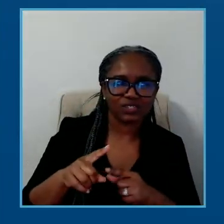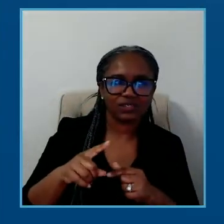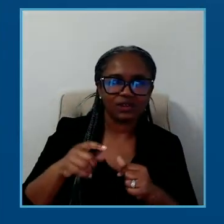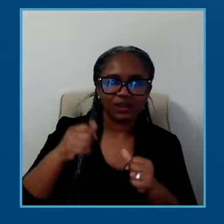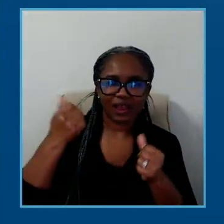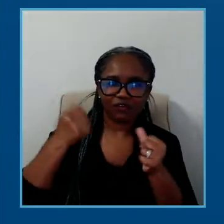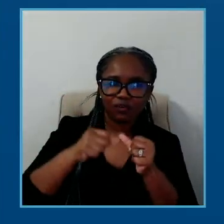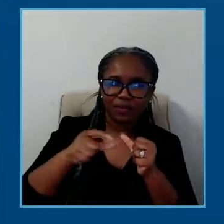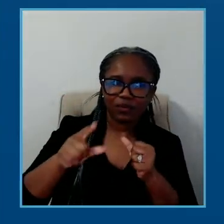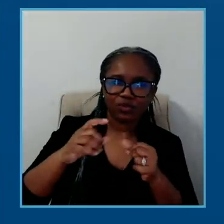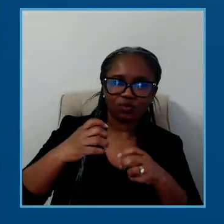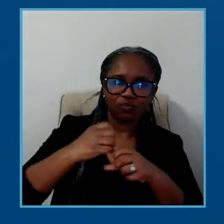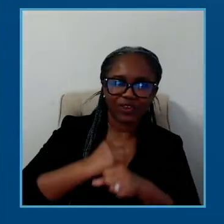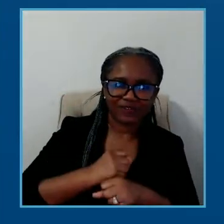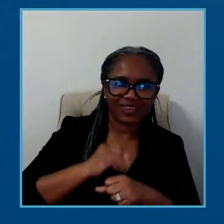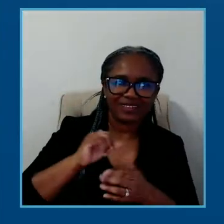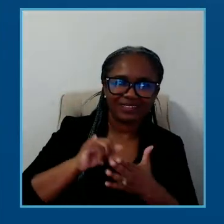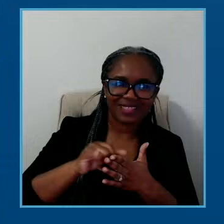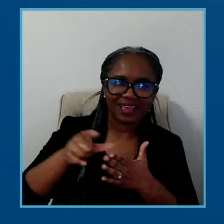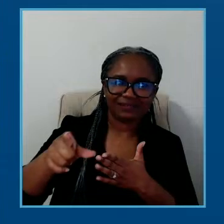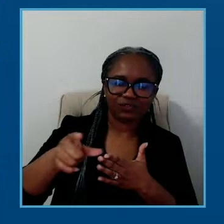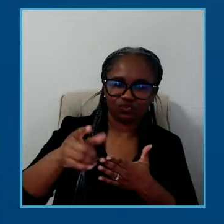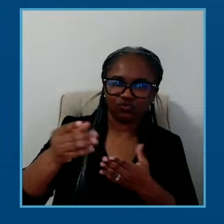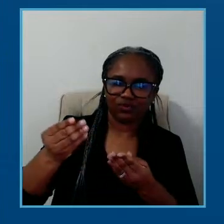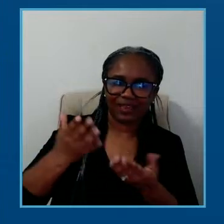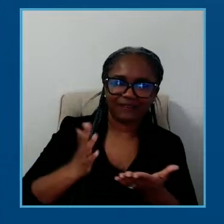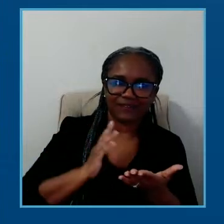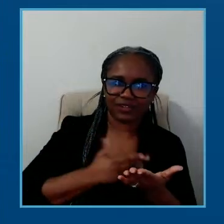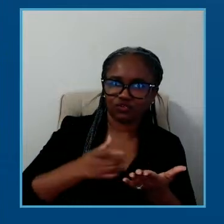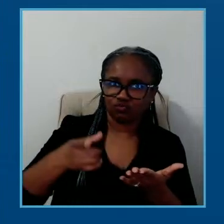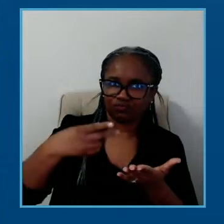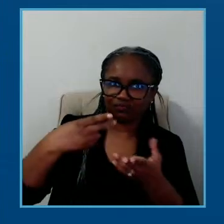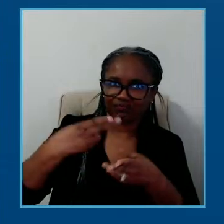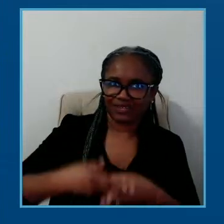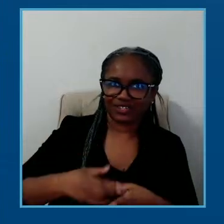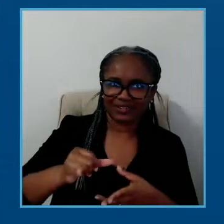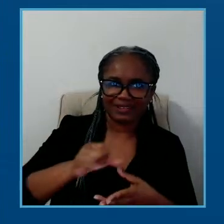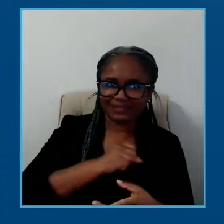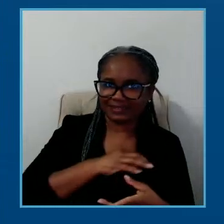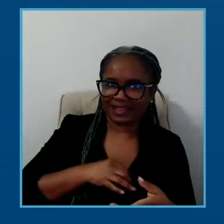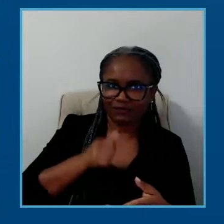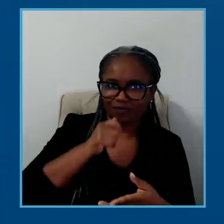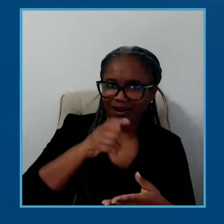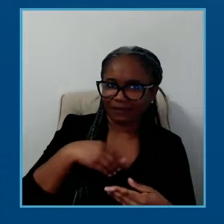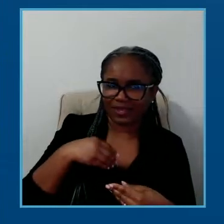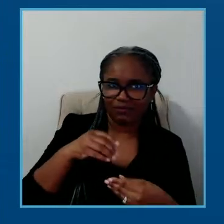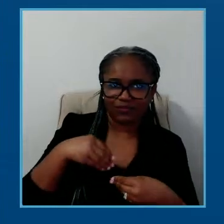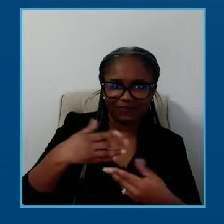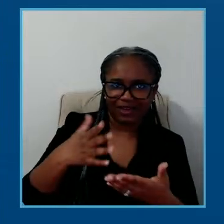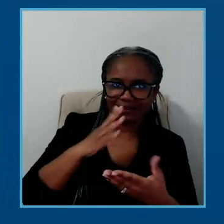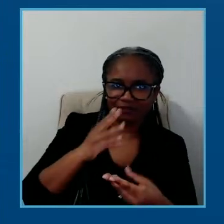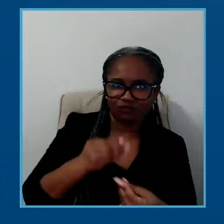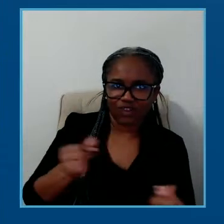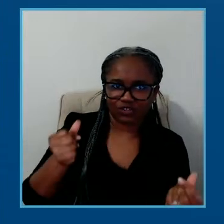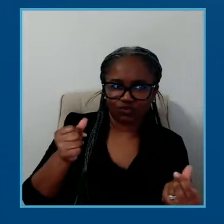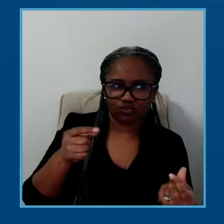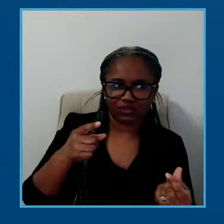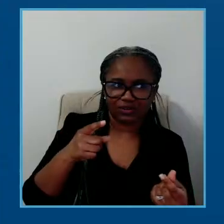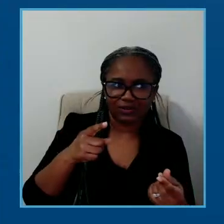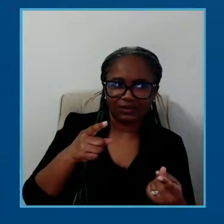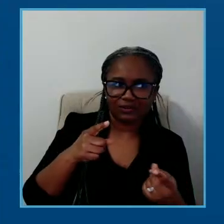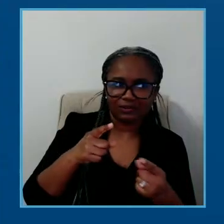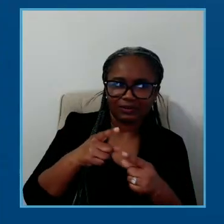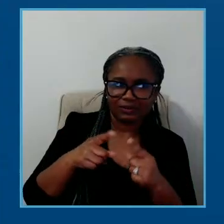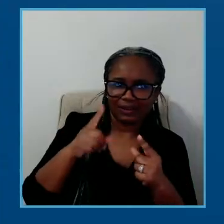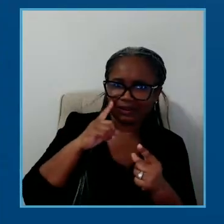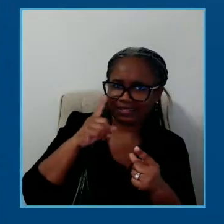resolution feels pretty well put together. And I was wondering if Ms. Pelosi drafted it or